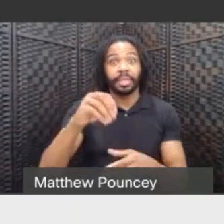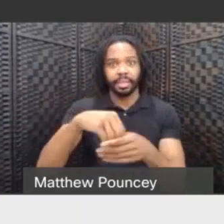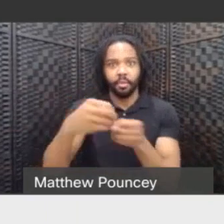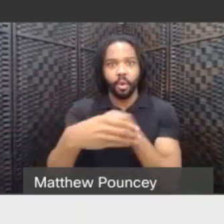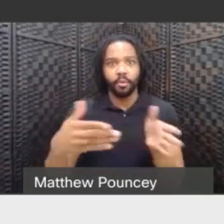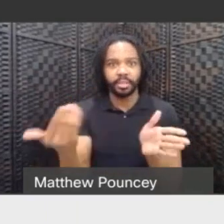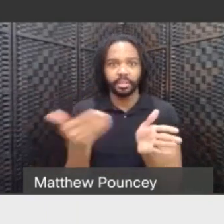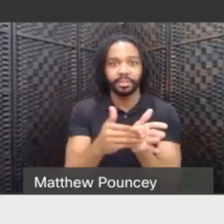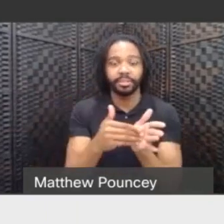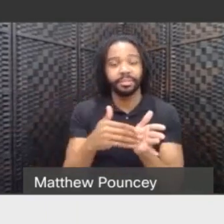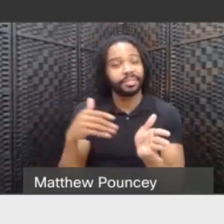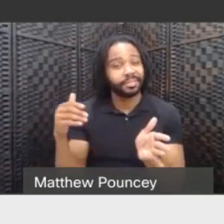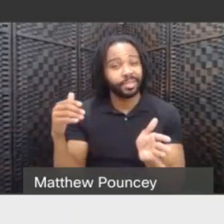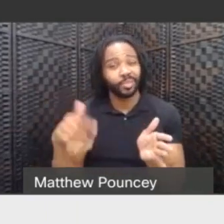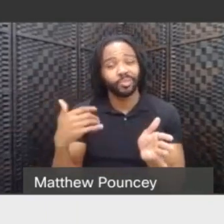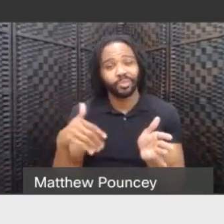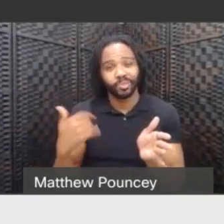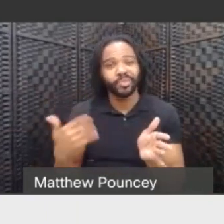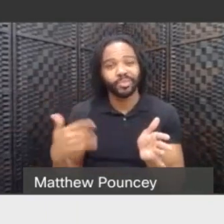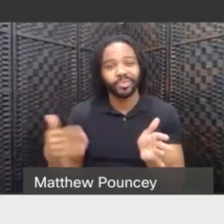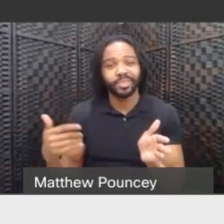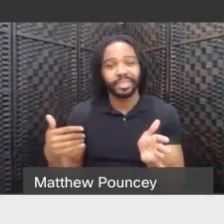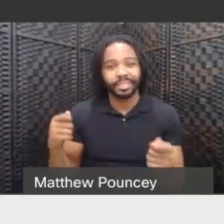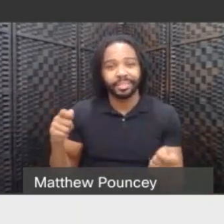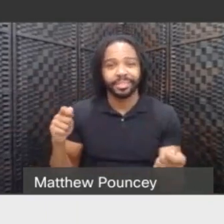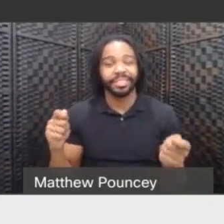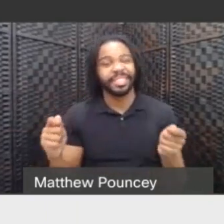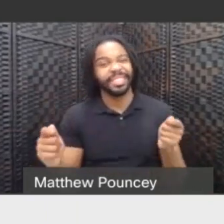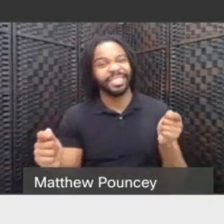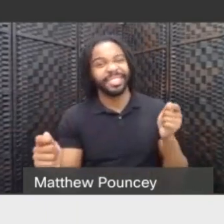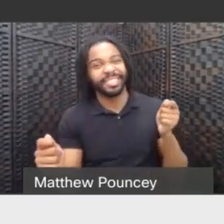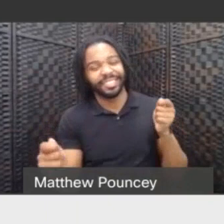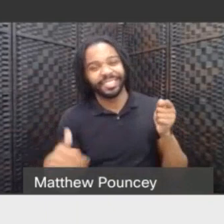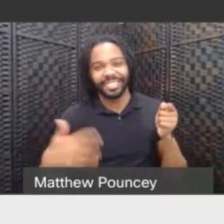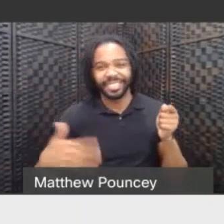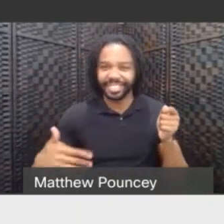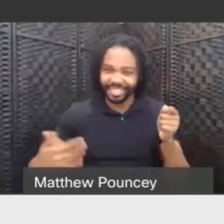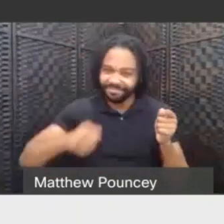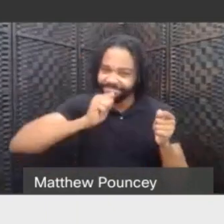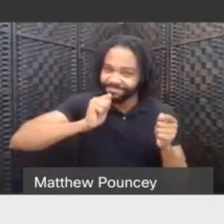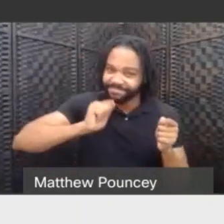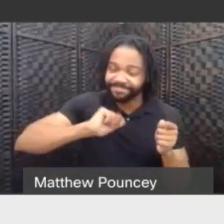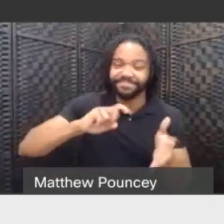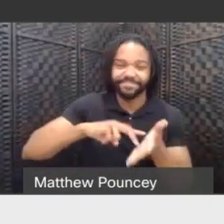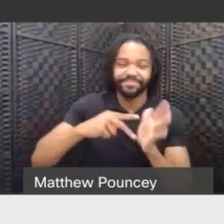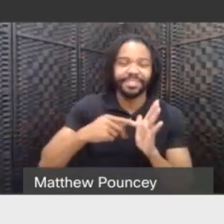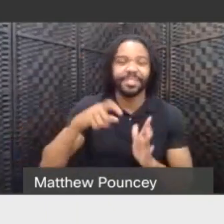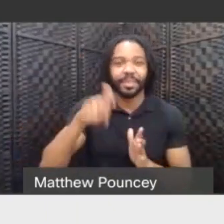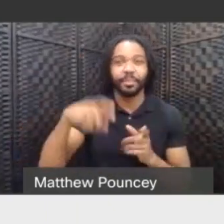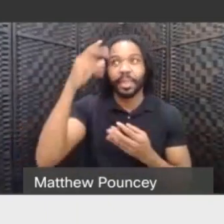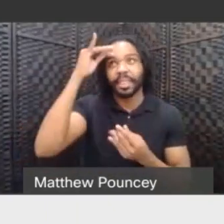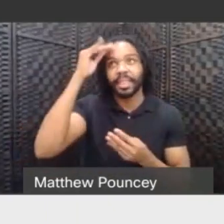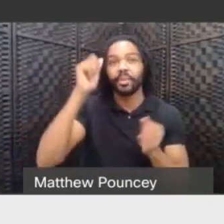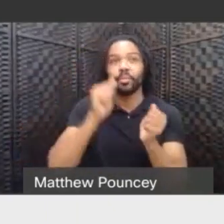setting, there's an adjustment period. And so we need to be thinking with the people